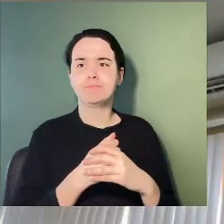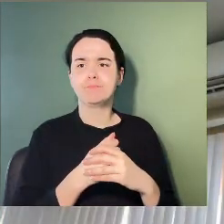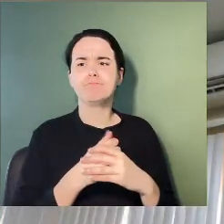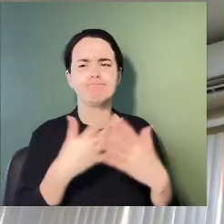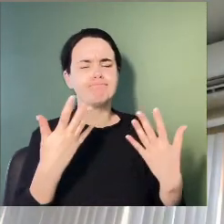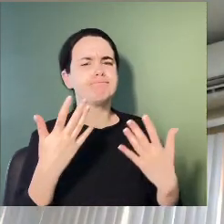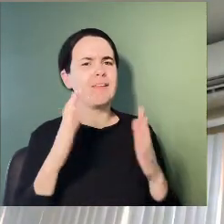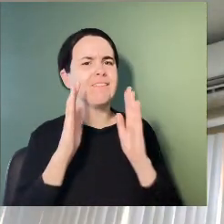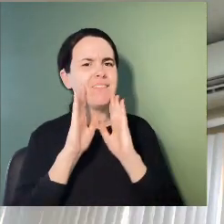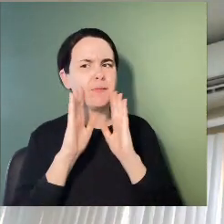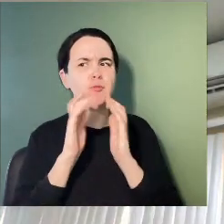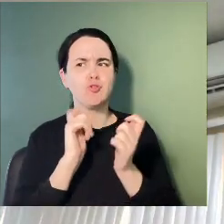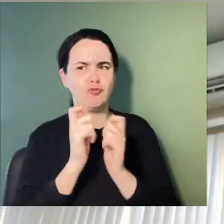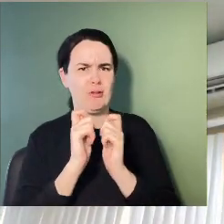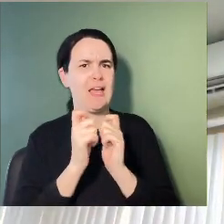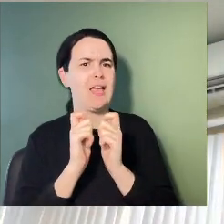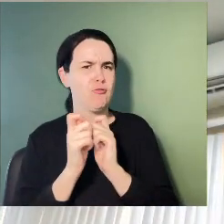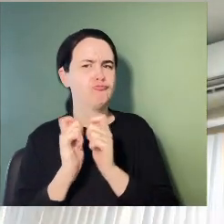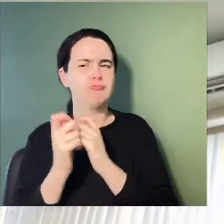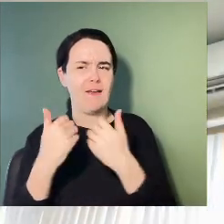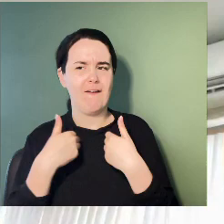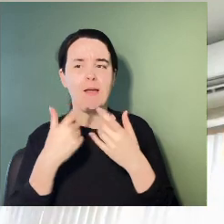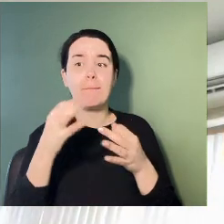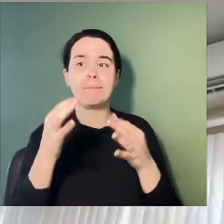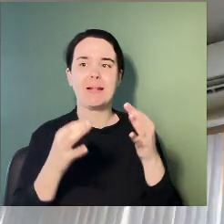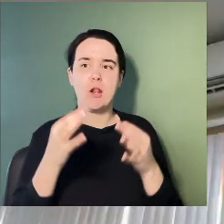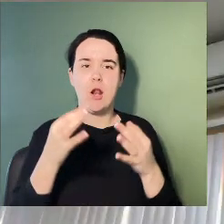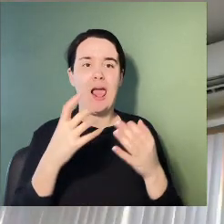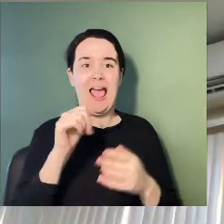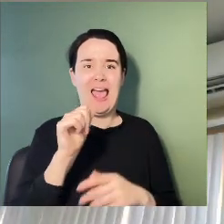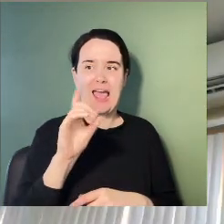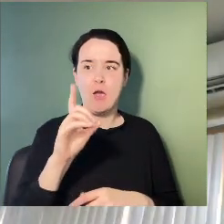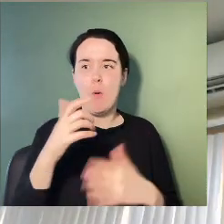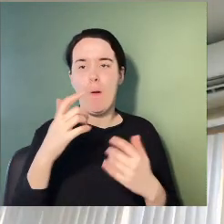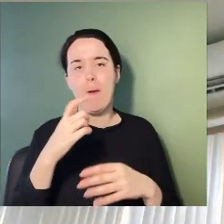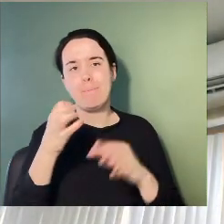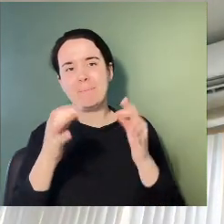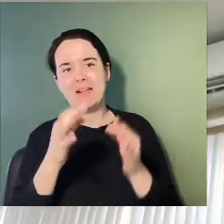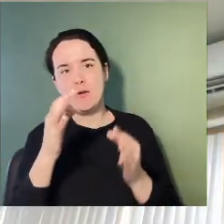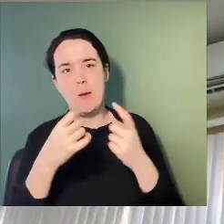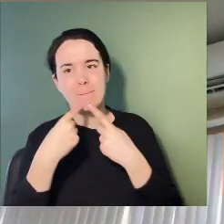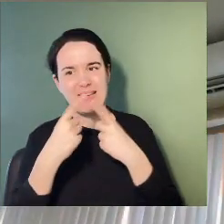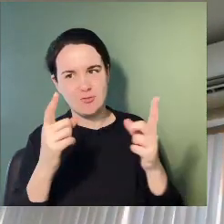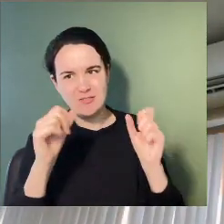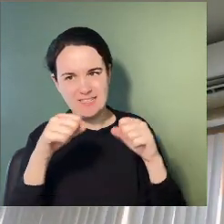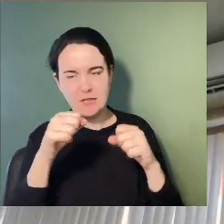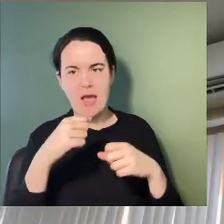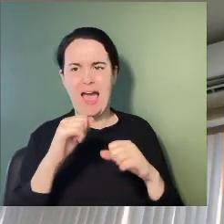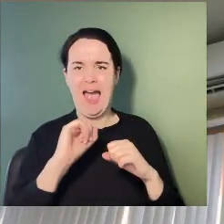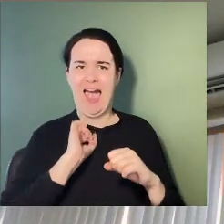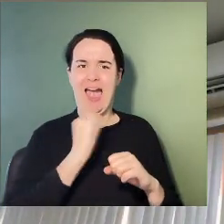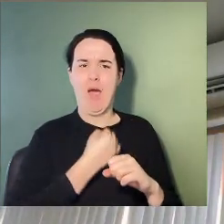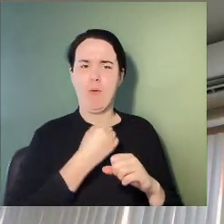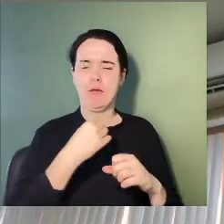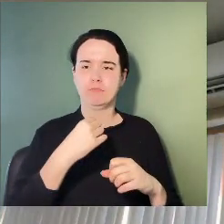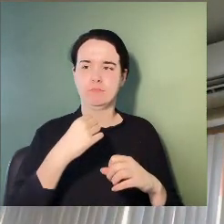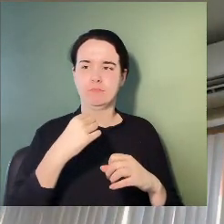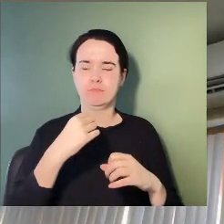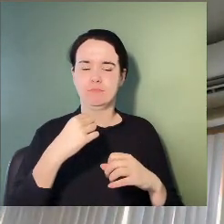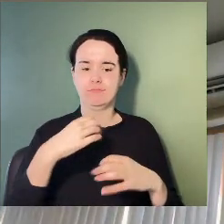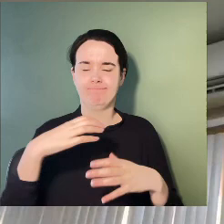obviously Facebook changed them to like what is a political ad or political messaging. But in our case, as